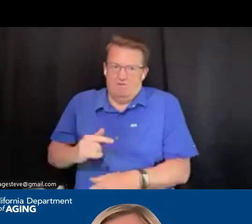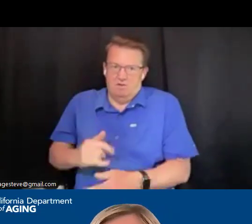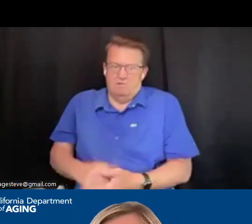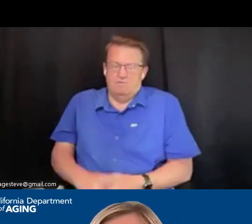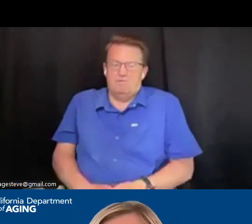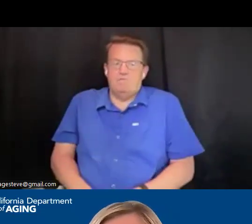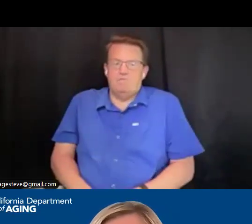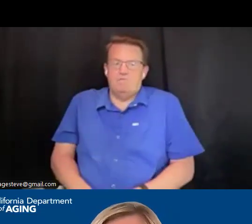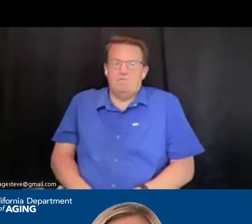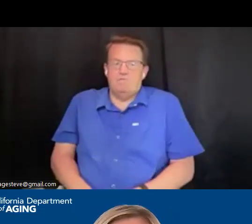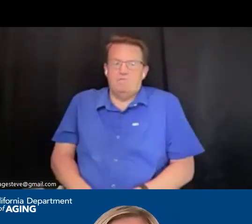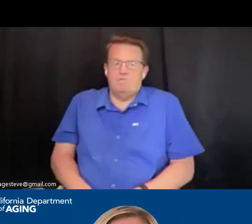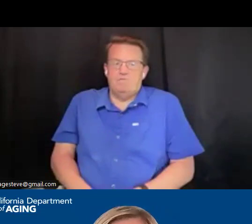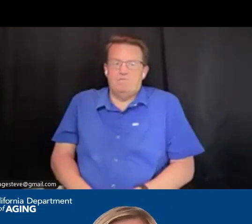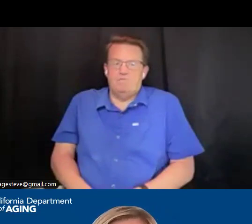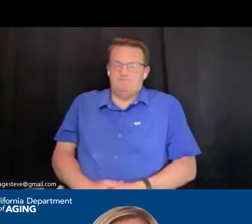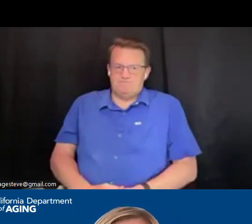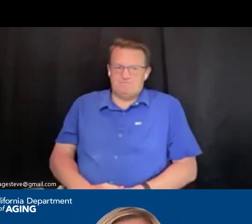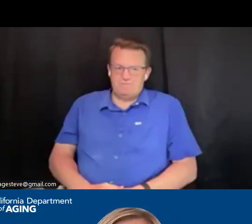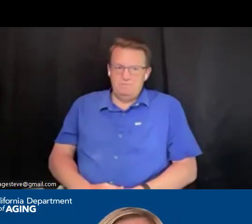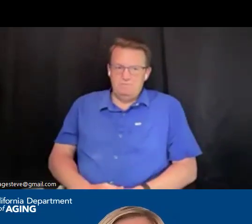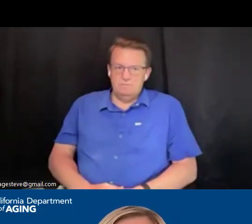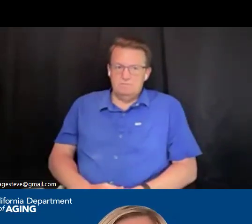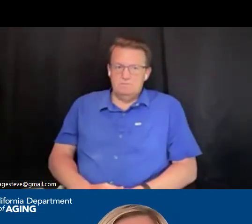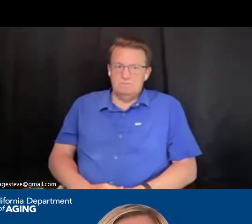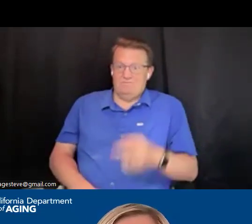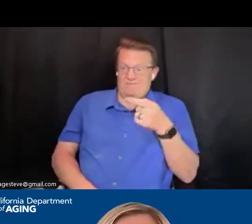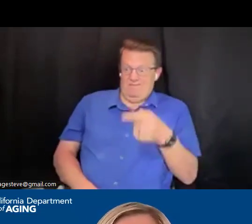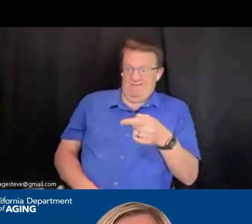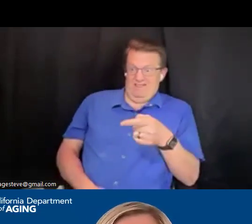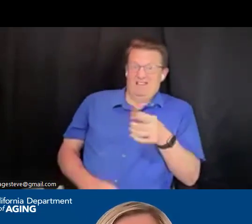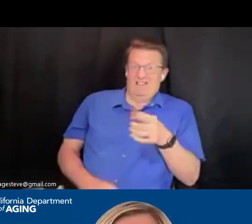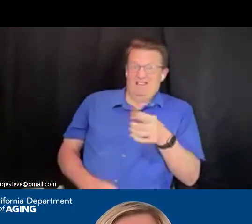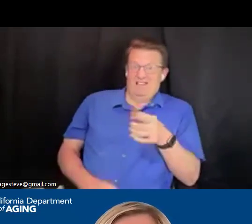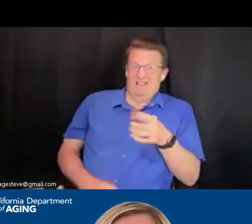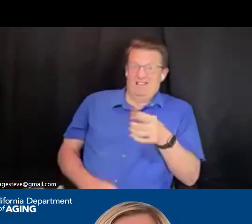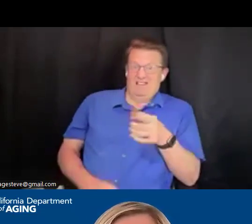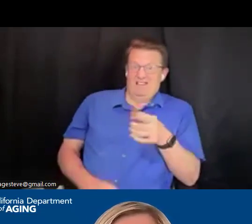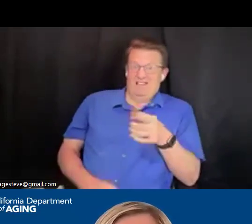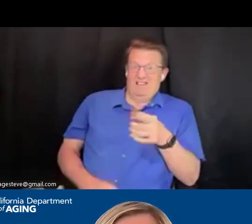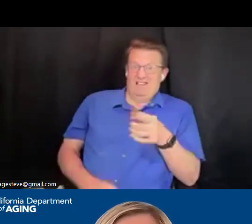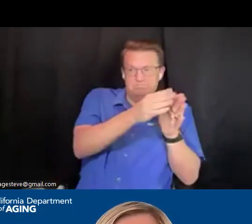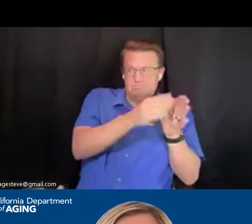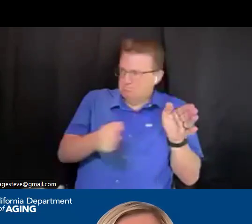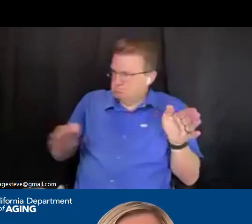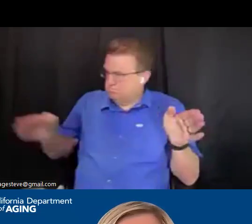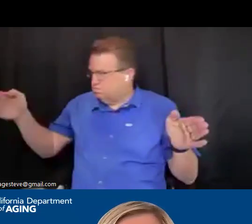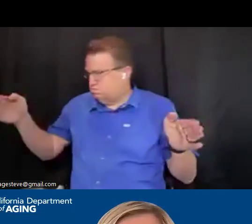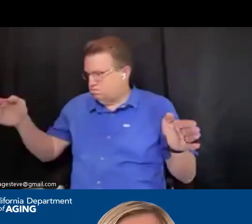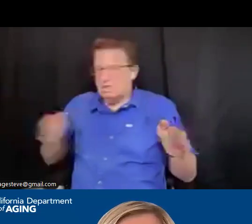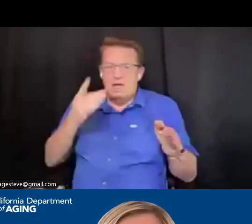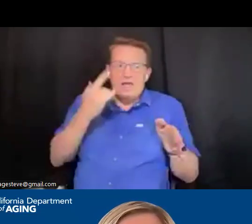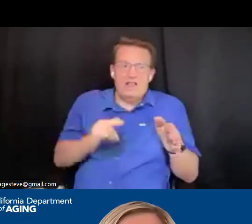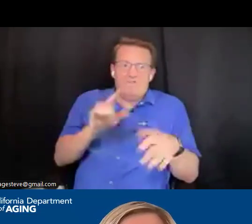So this is the timeline that is before us. The California 2030 group, as I